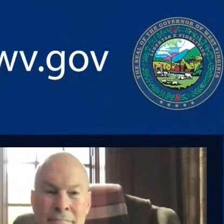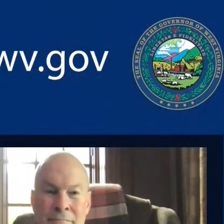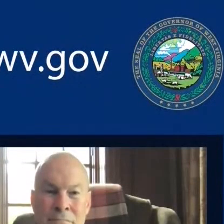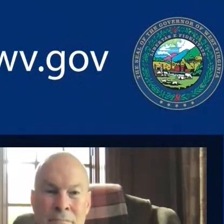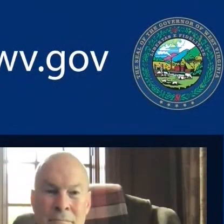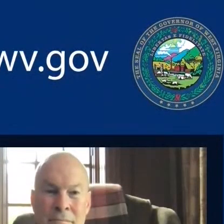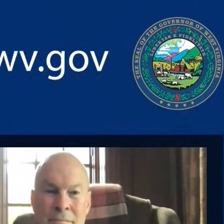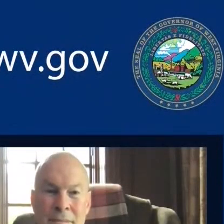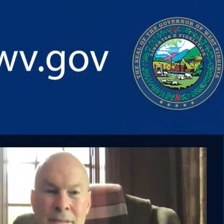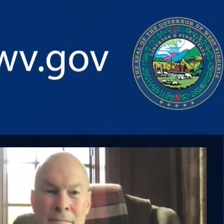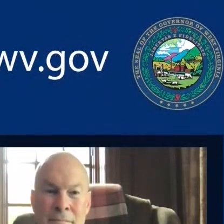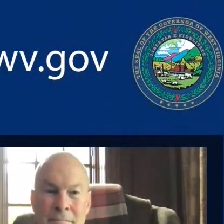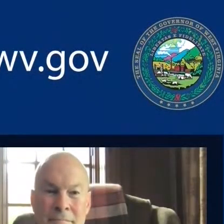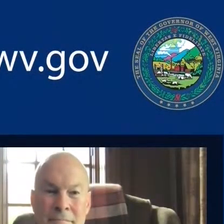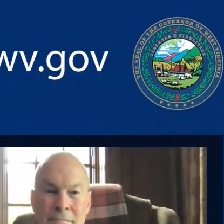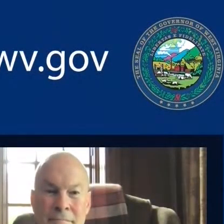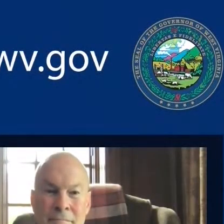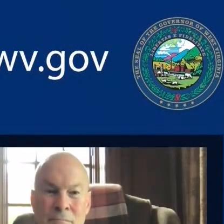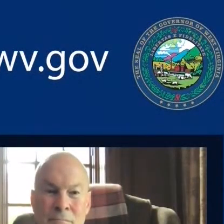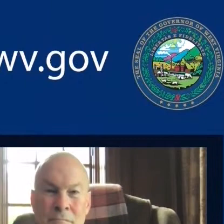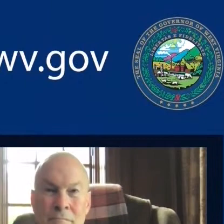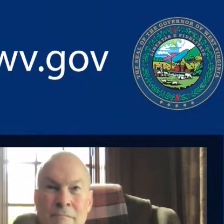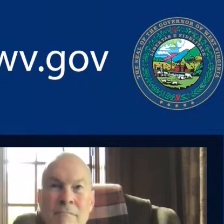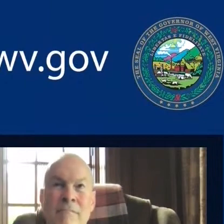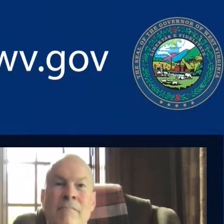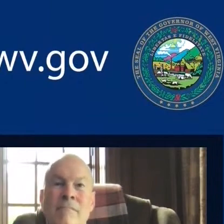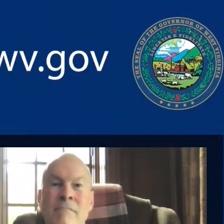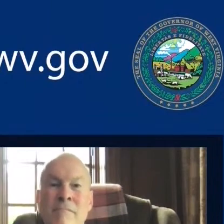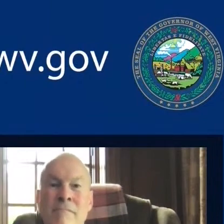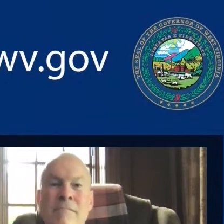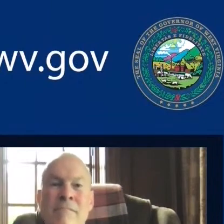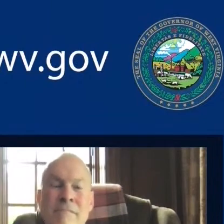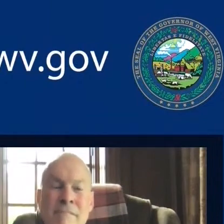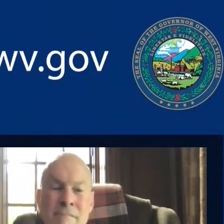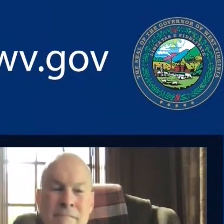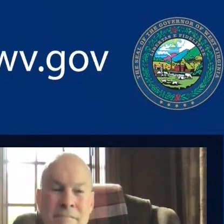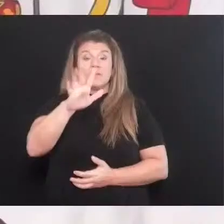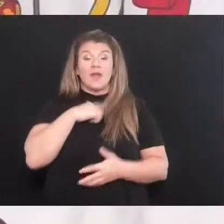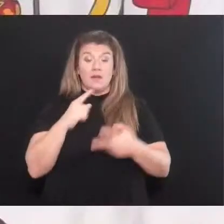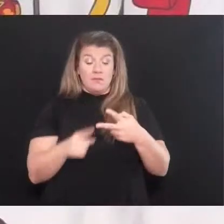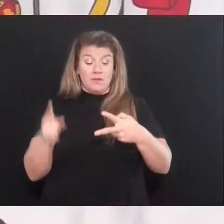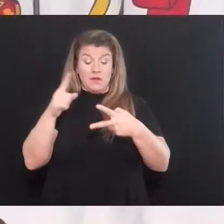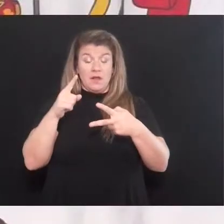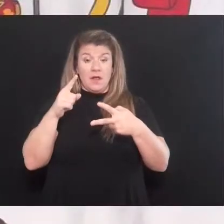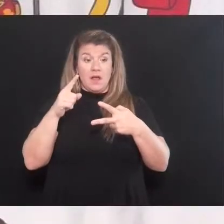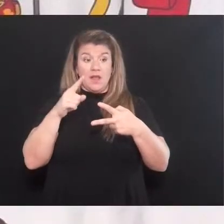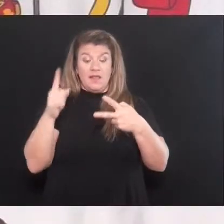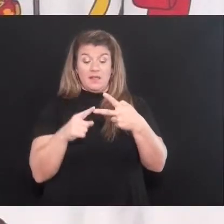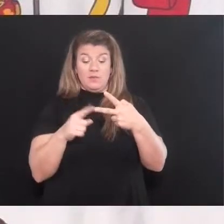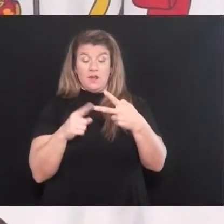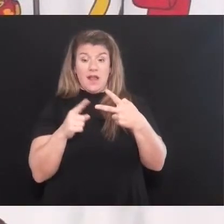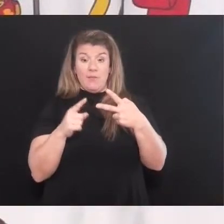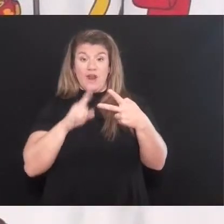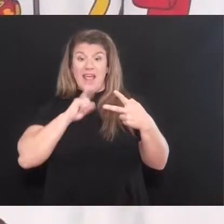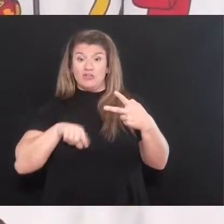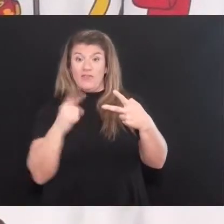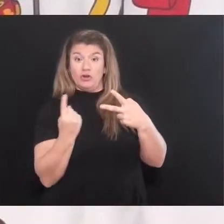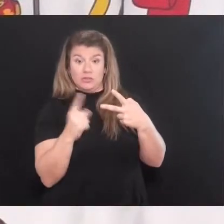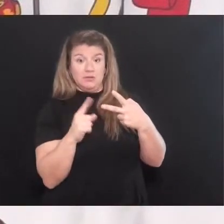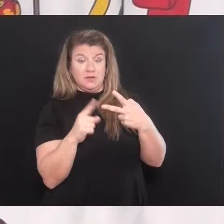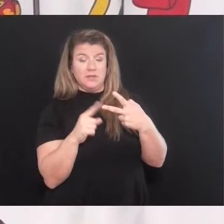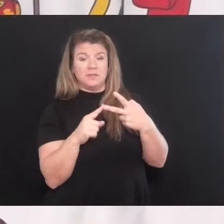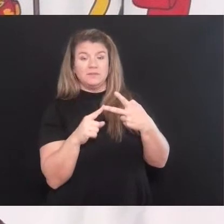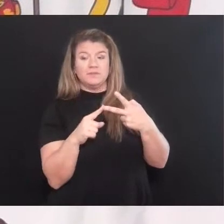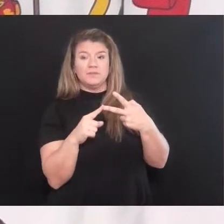Mark, let me go to the last part of your question first and everything. You know, there